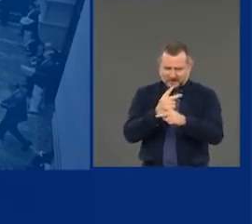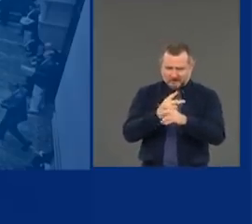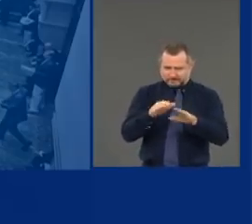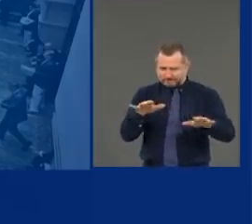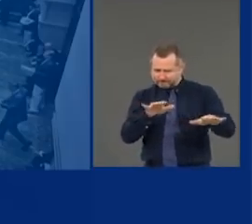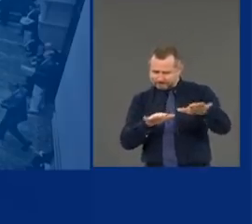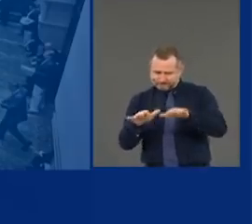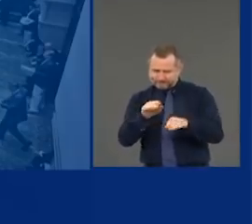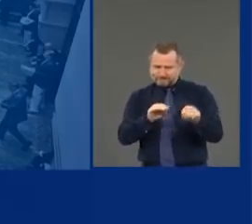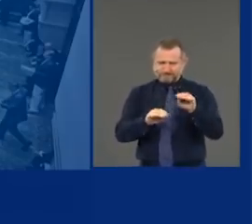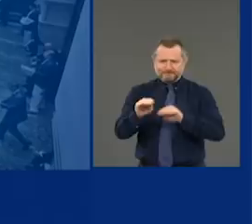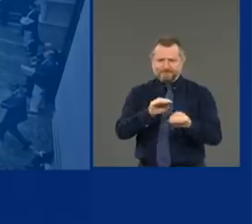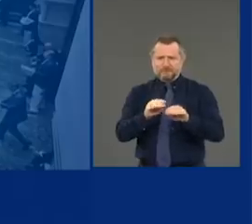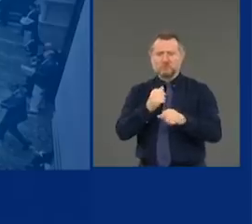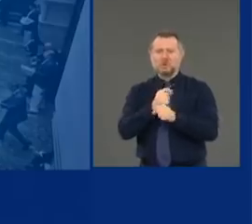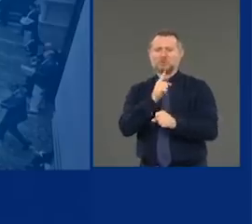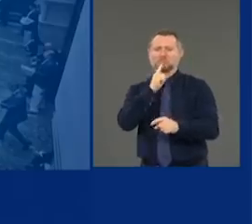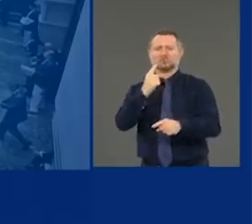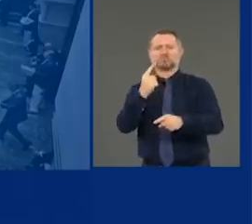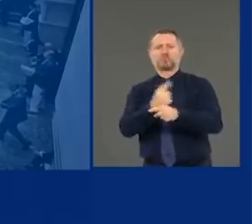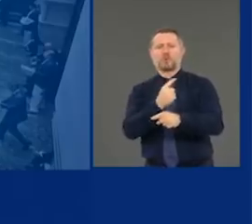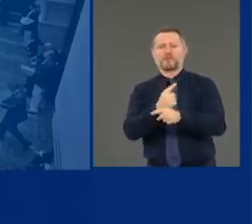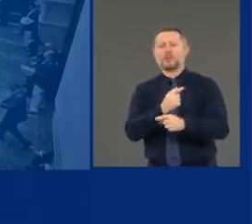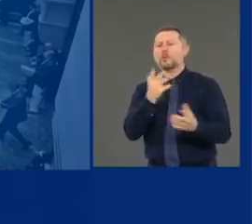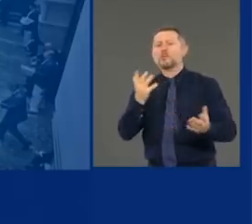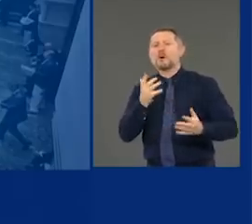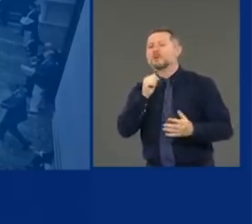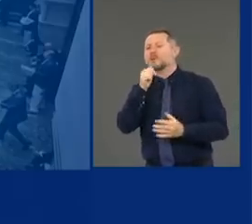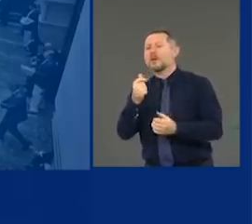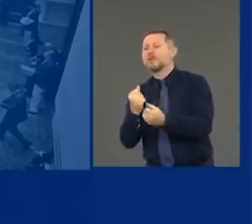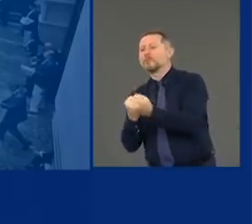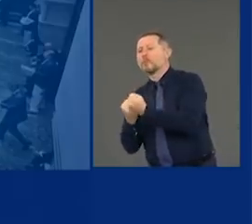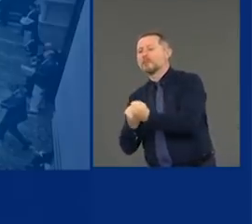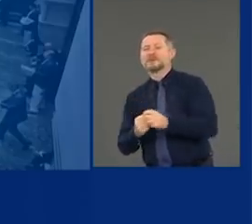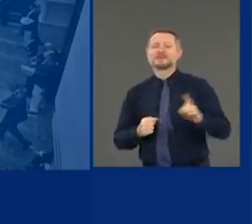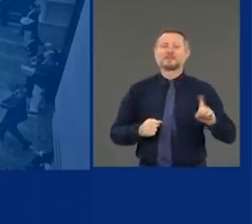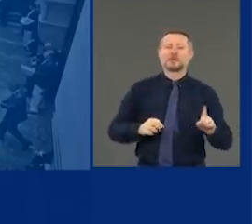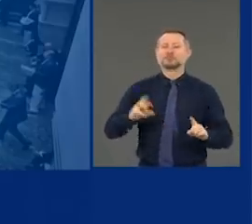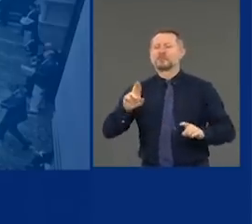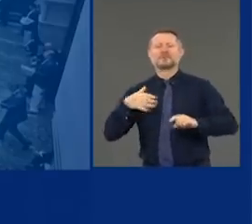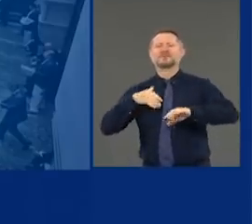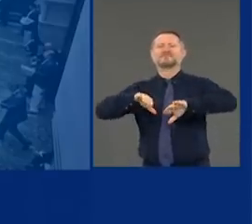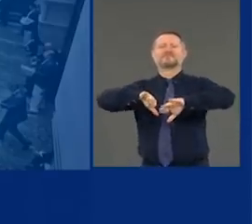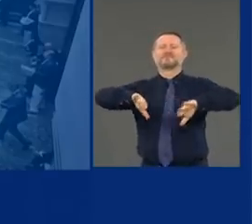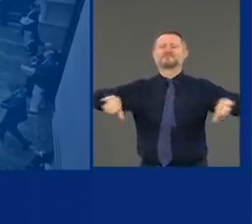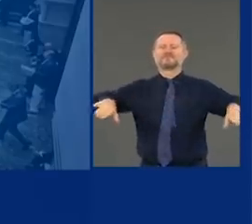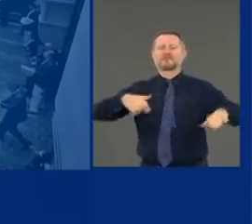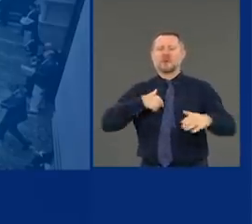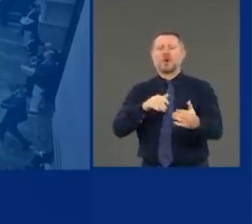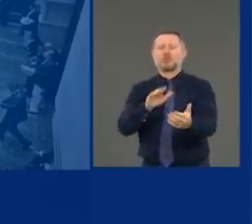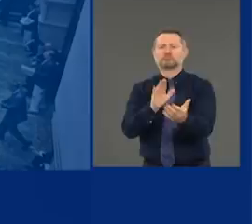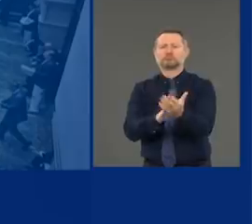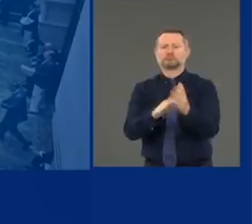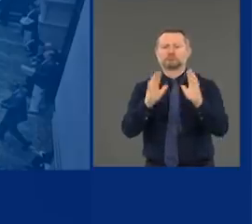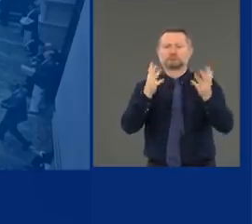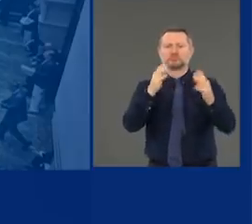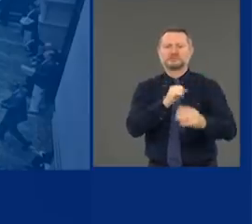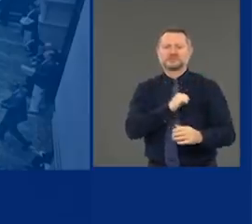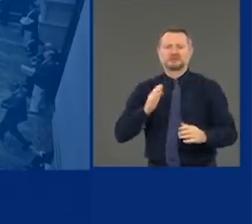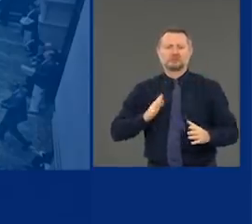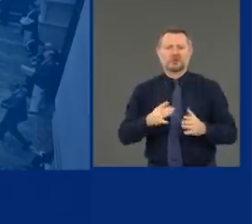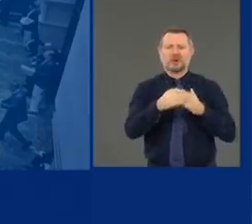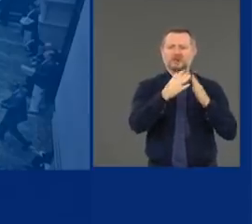than just what's politically expedient. And I want to praise the Senate leader and the Assembly leader, the